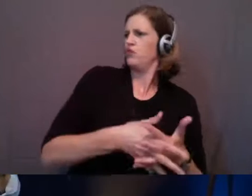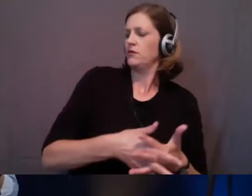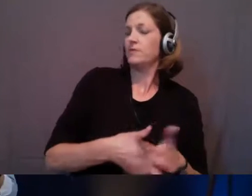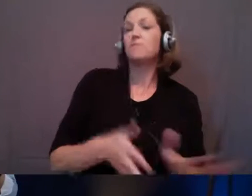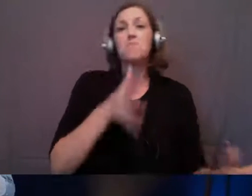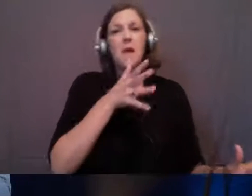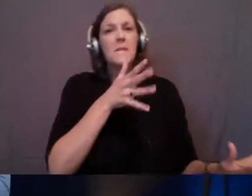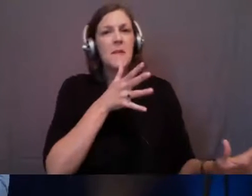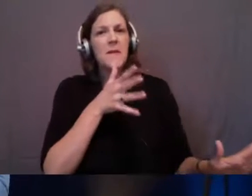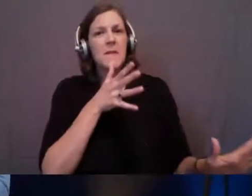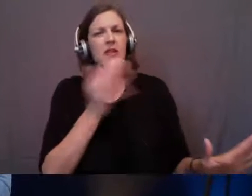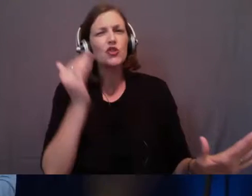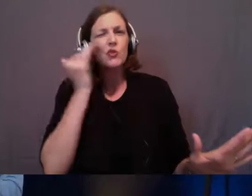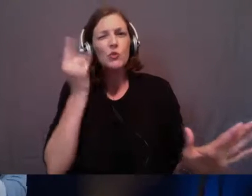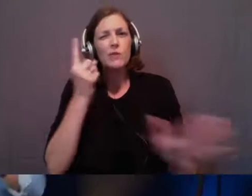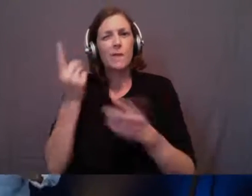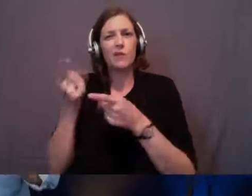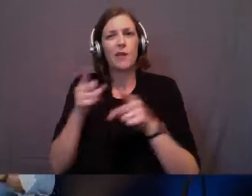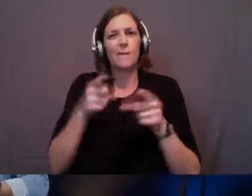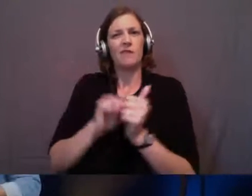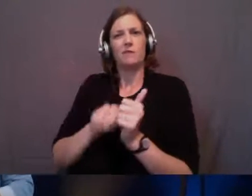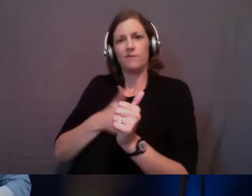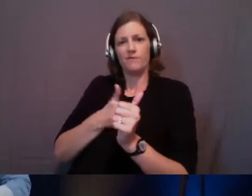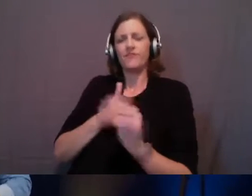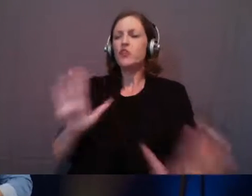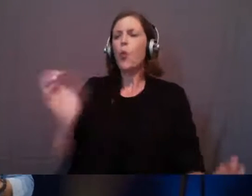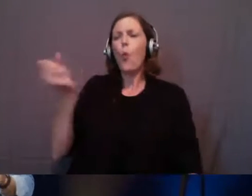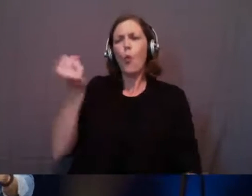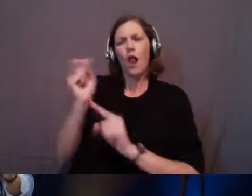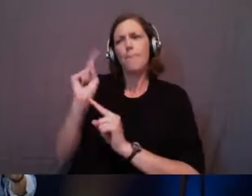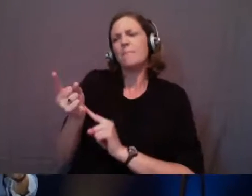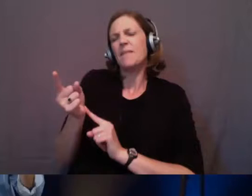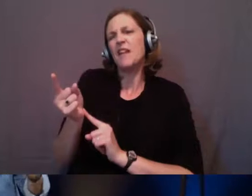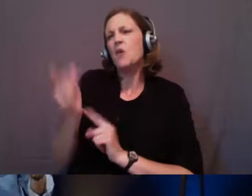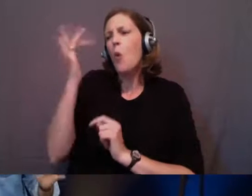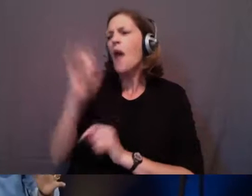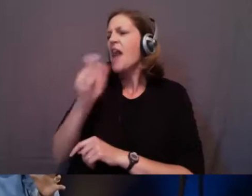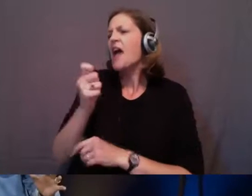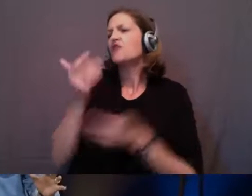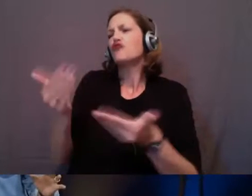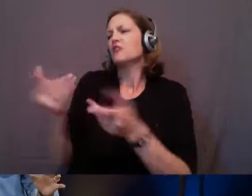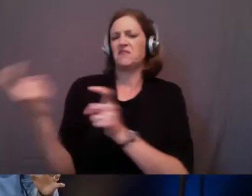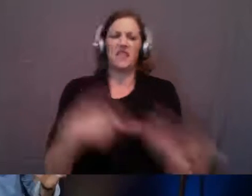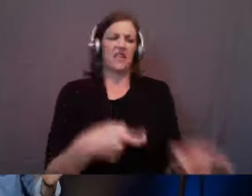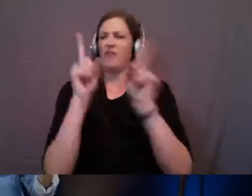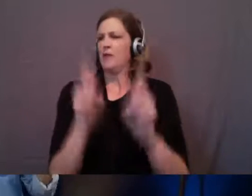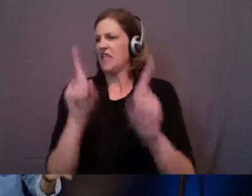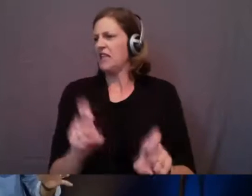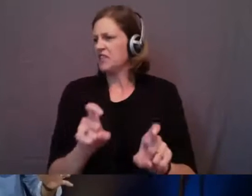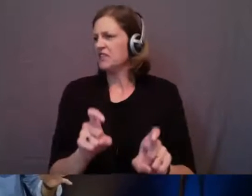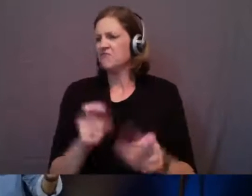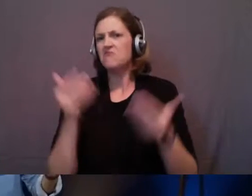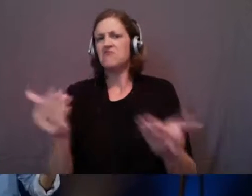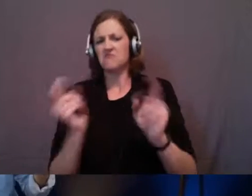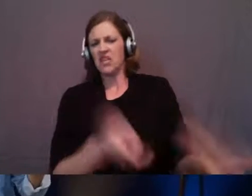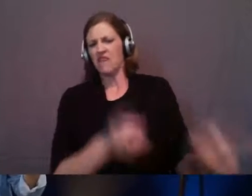mom, she knew something was happening, and she said, hold on a minute. Why don't you just test my son? Why don't you just test